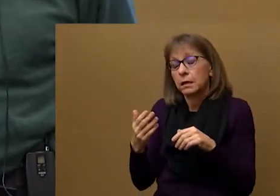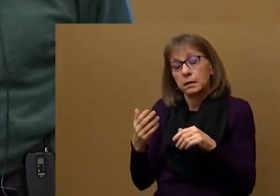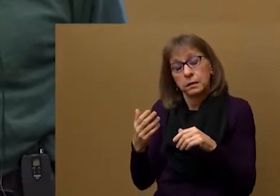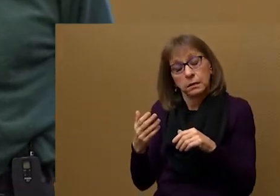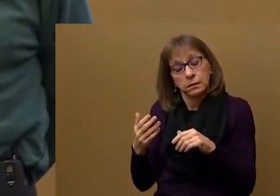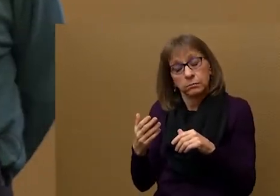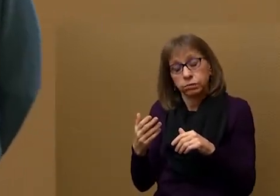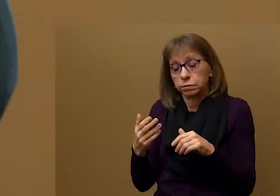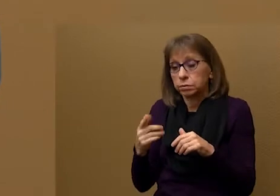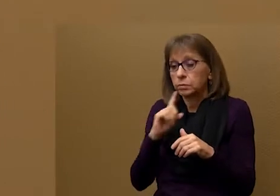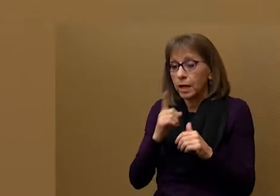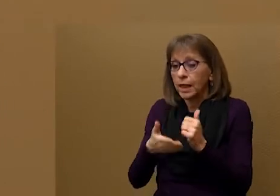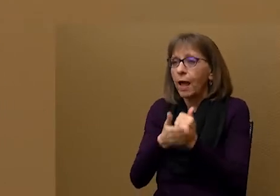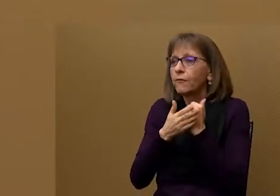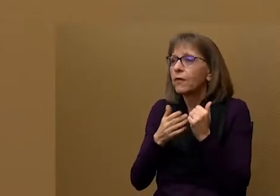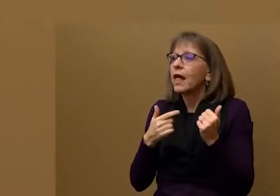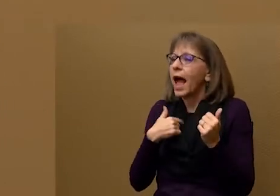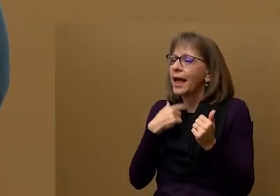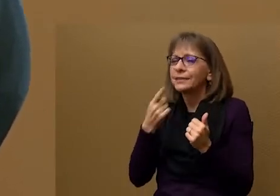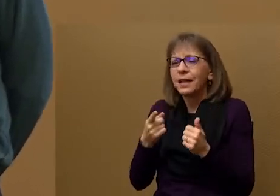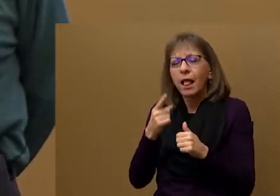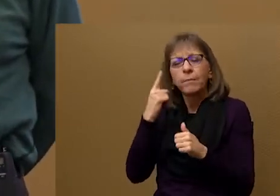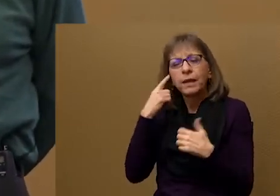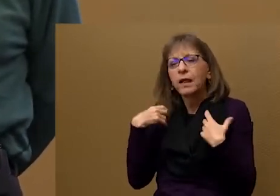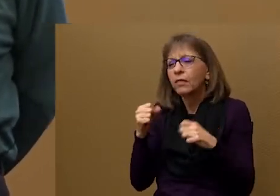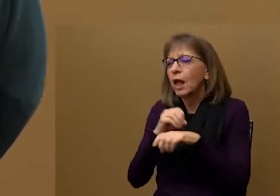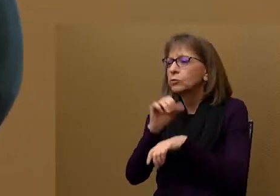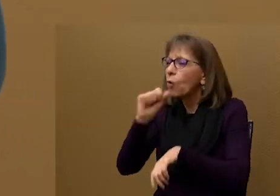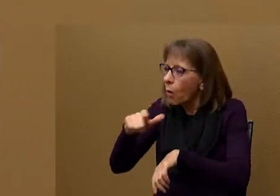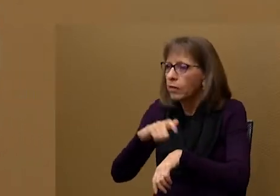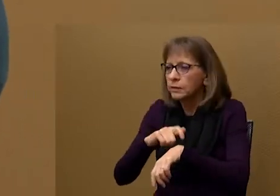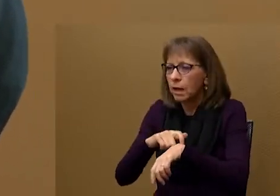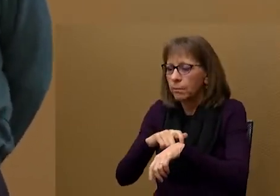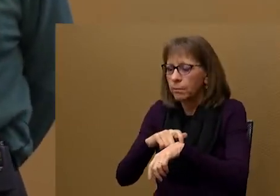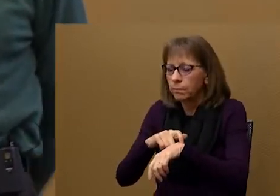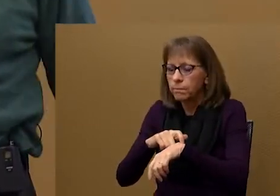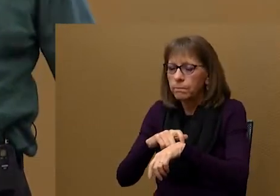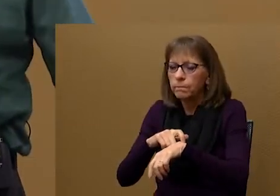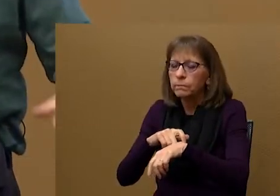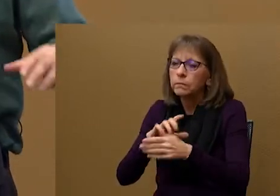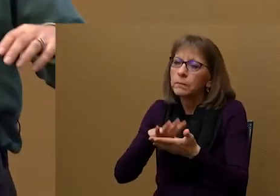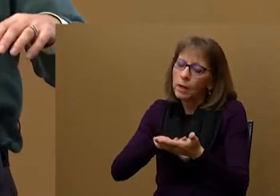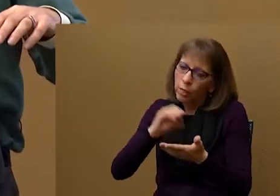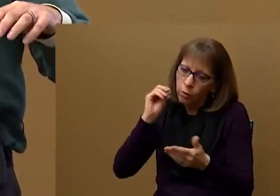and I think it is enormously helpful. I say this to mental health counselors all the time.